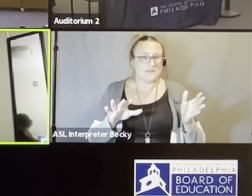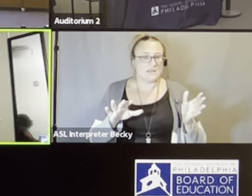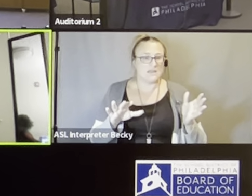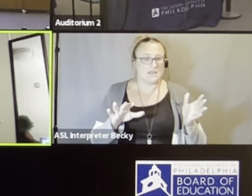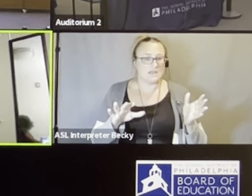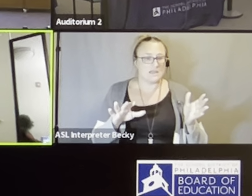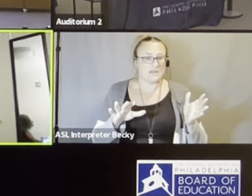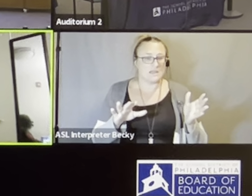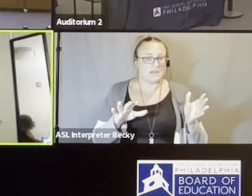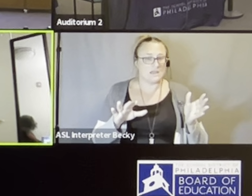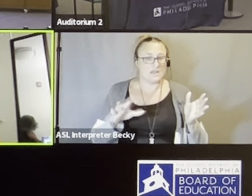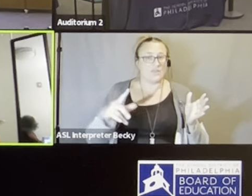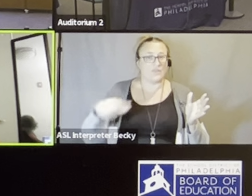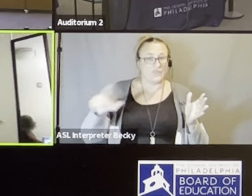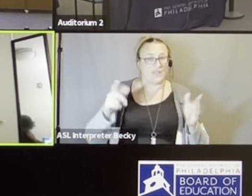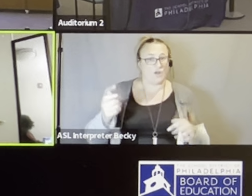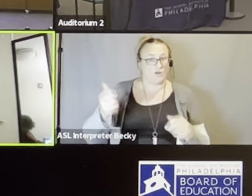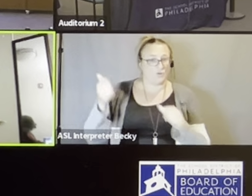and they're gone,